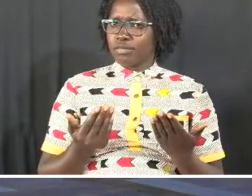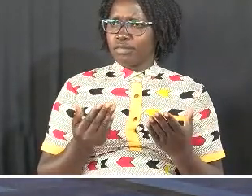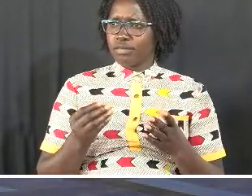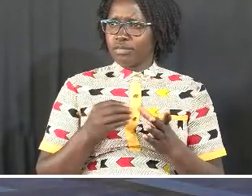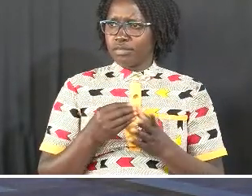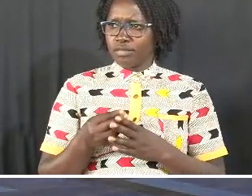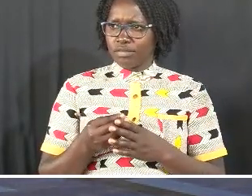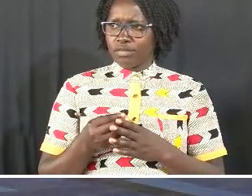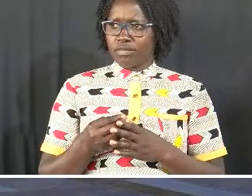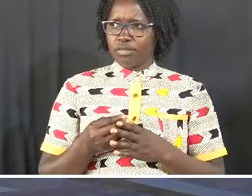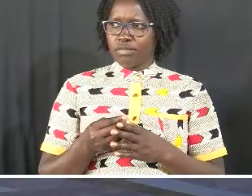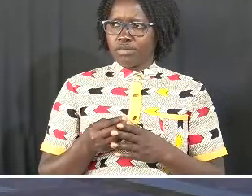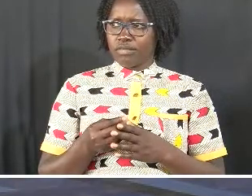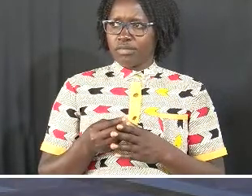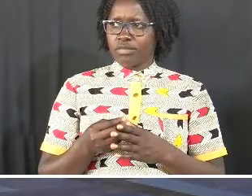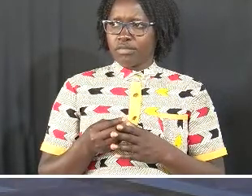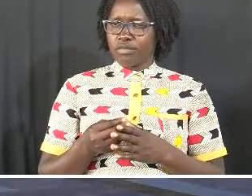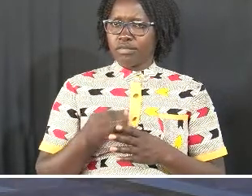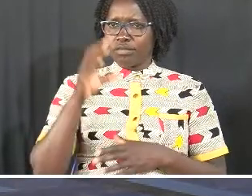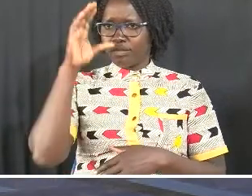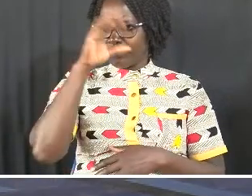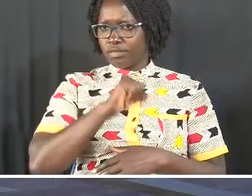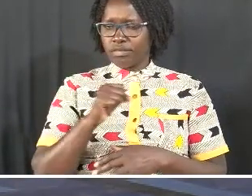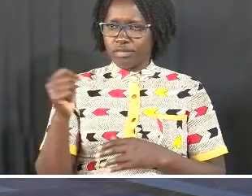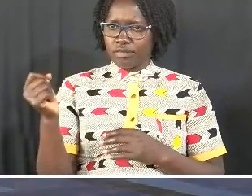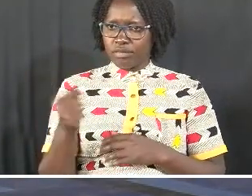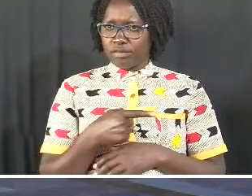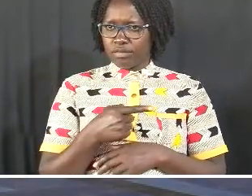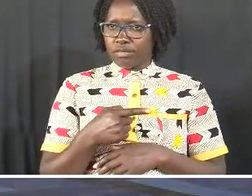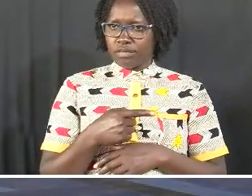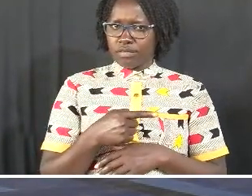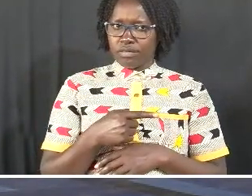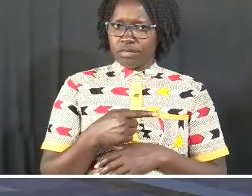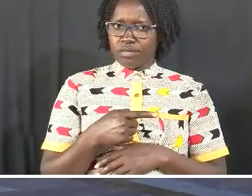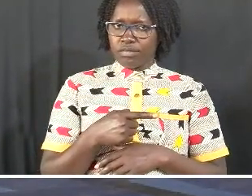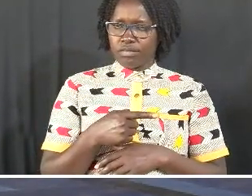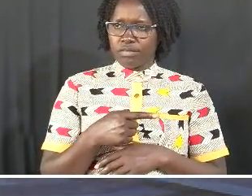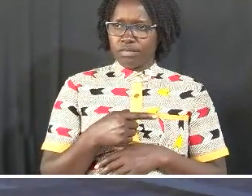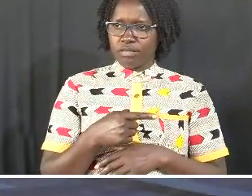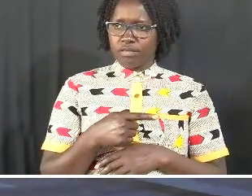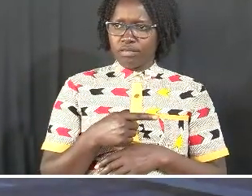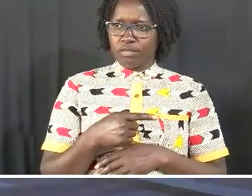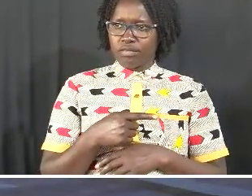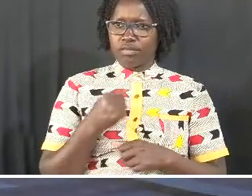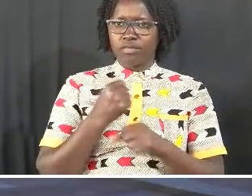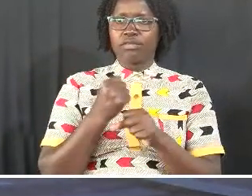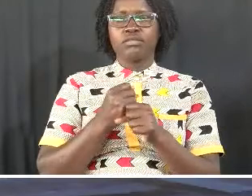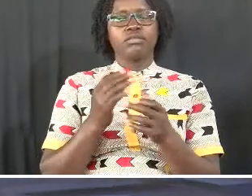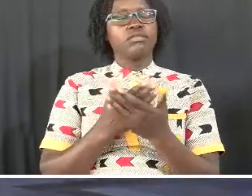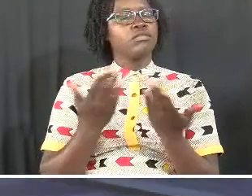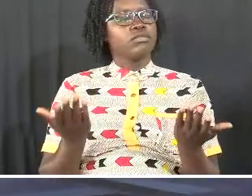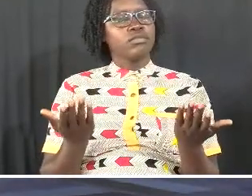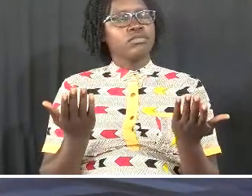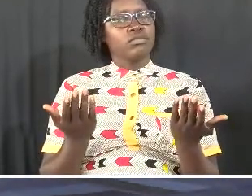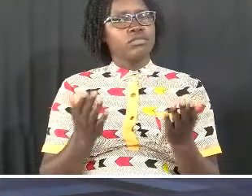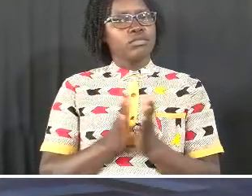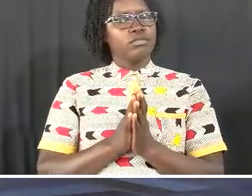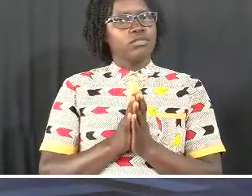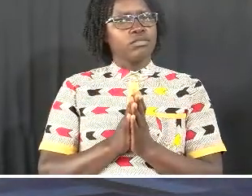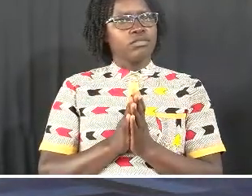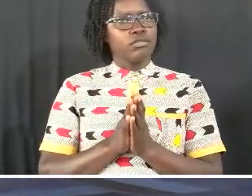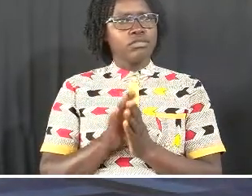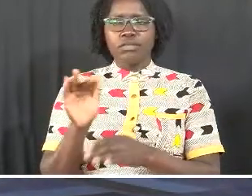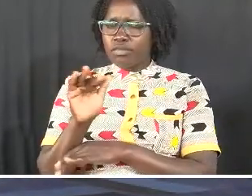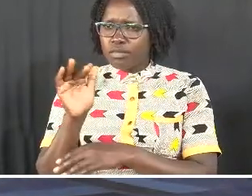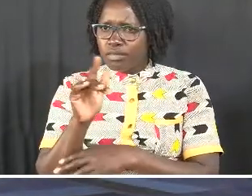Or you miss your entire month's salary and we do something. So they asked him, what is it?